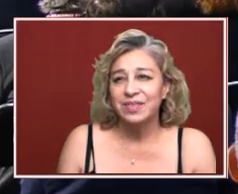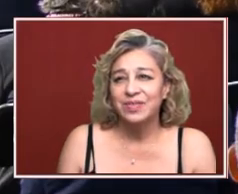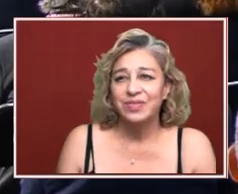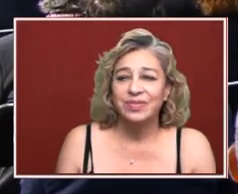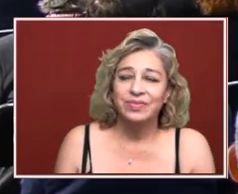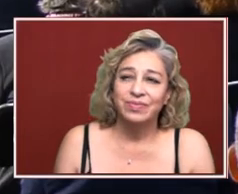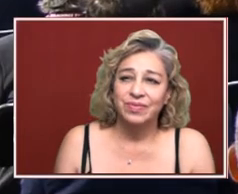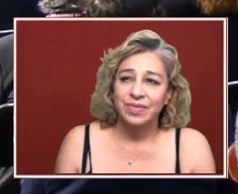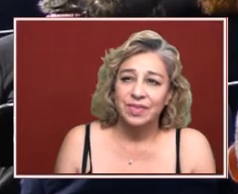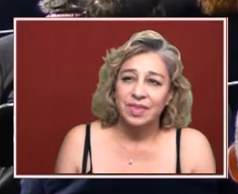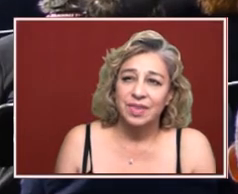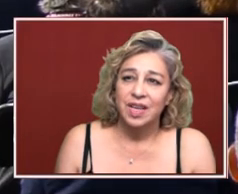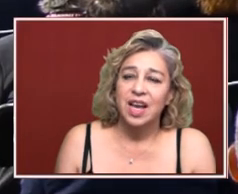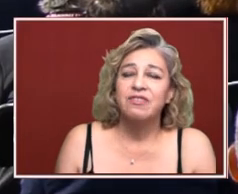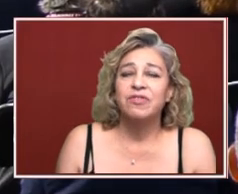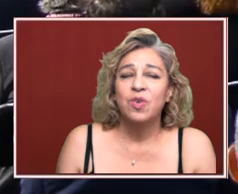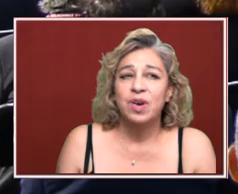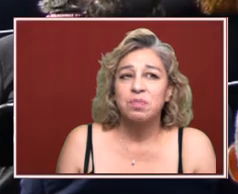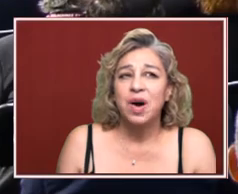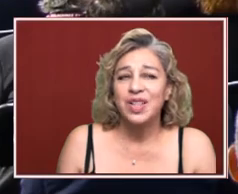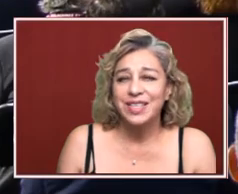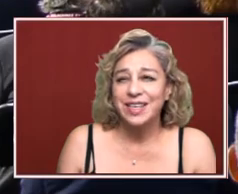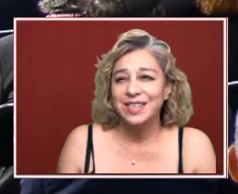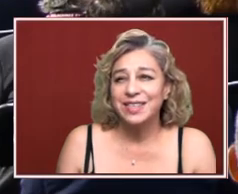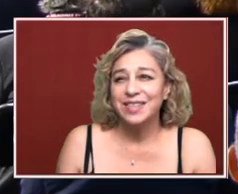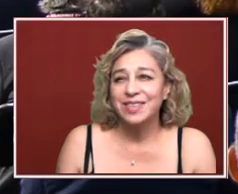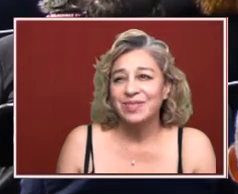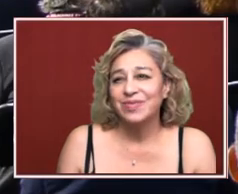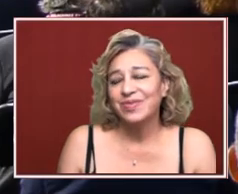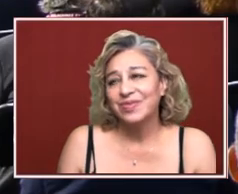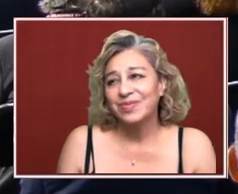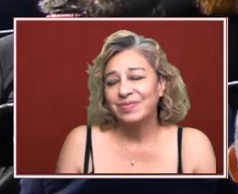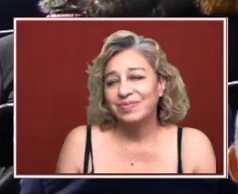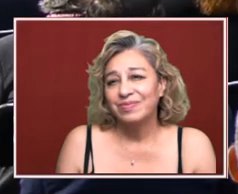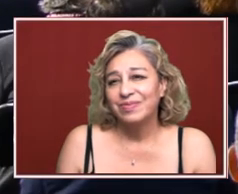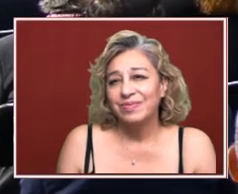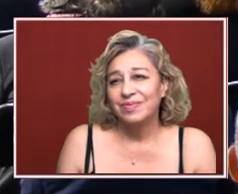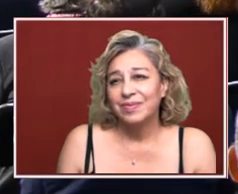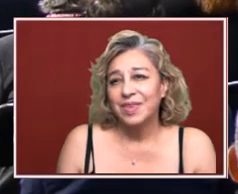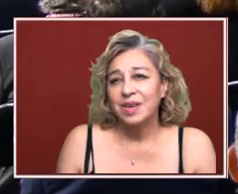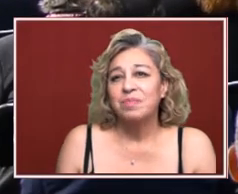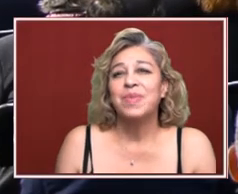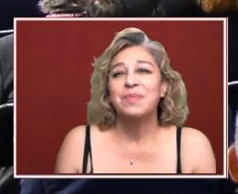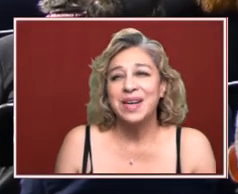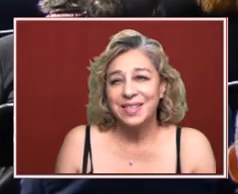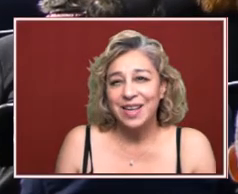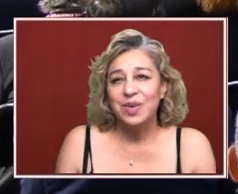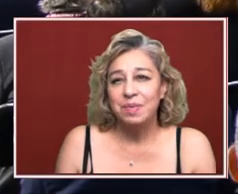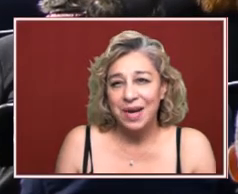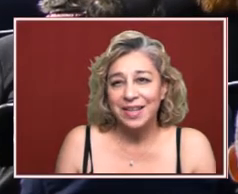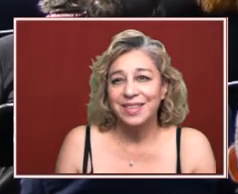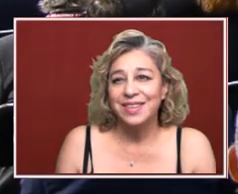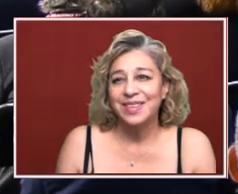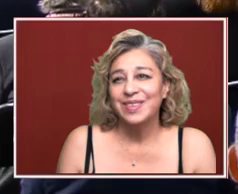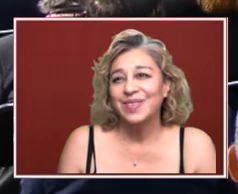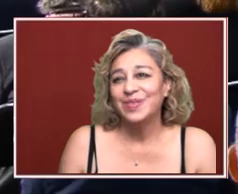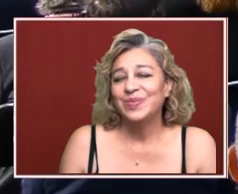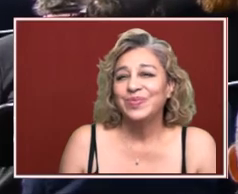conduction en política exterior of foreign politics de Marcelo Ebrard. By Marcelo